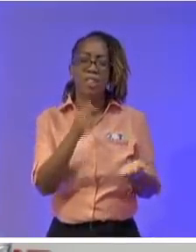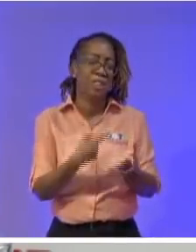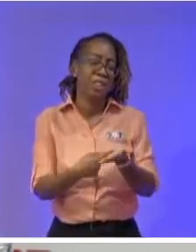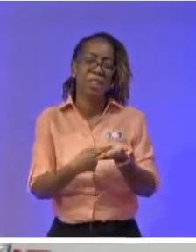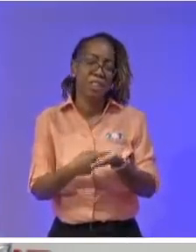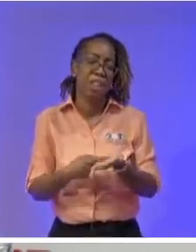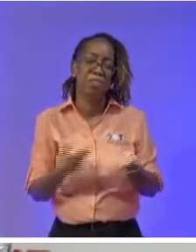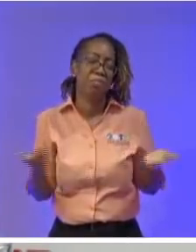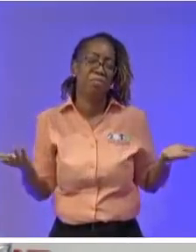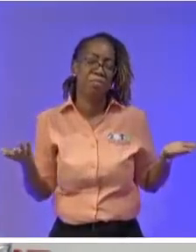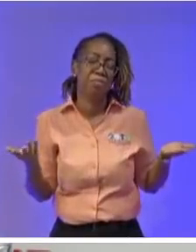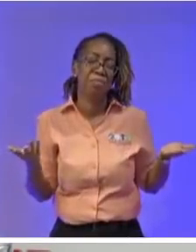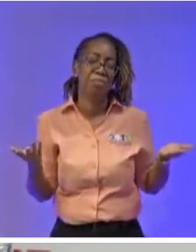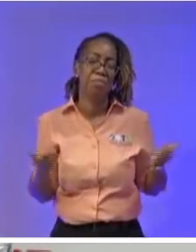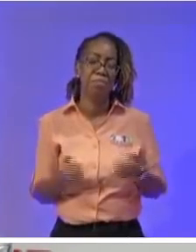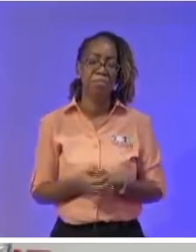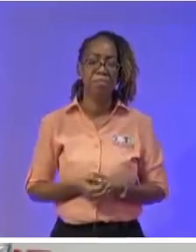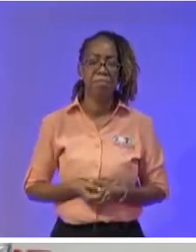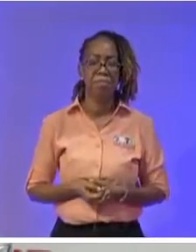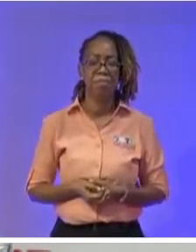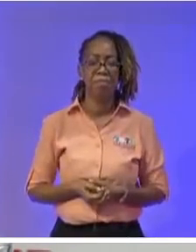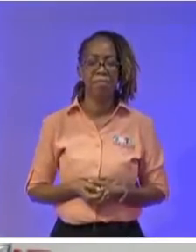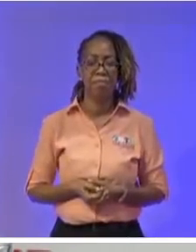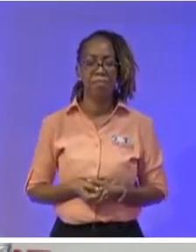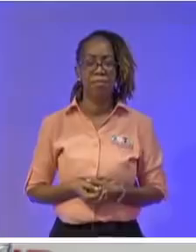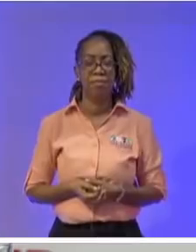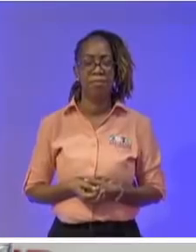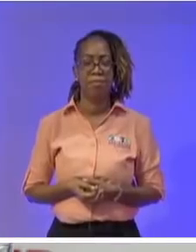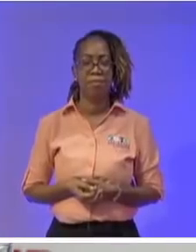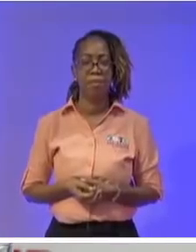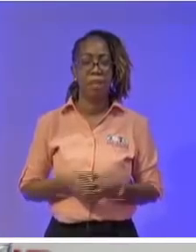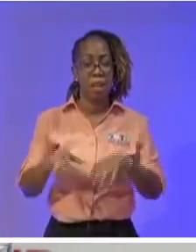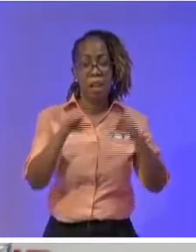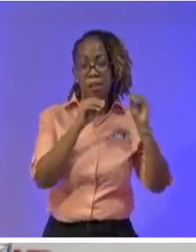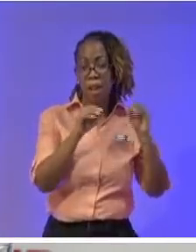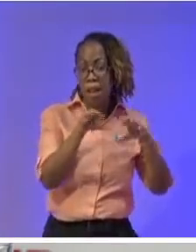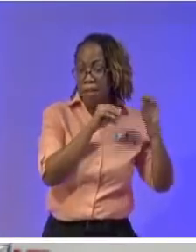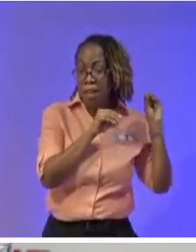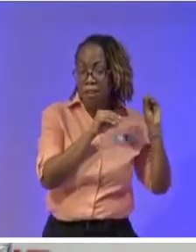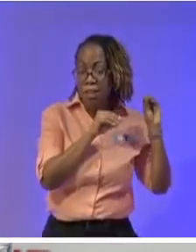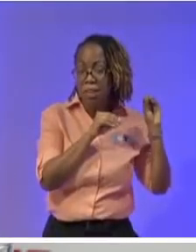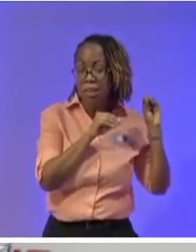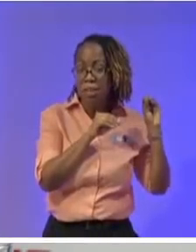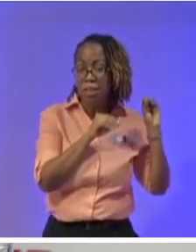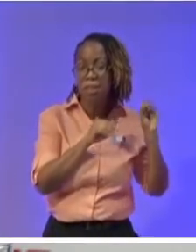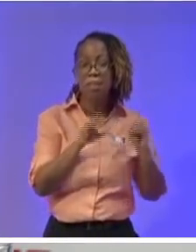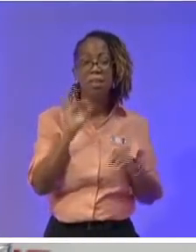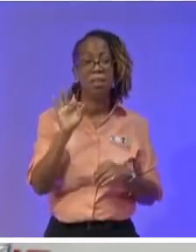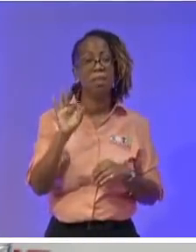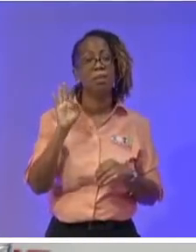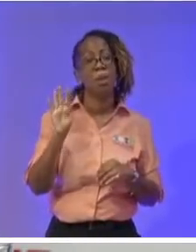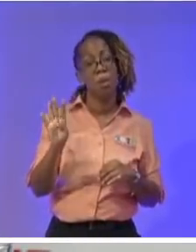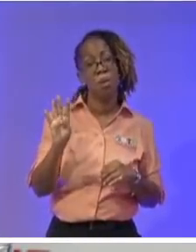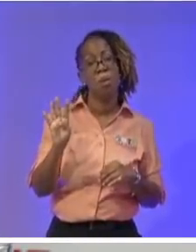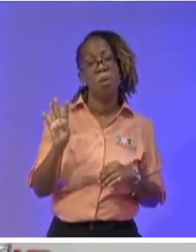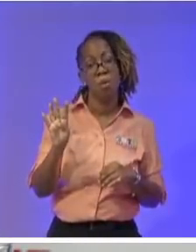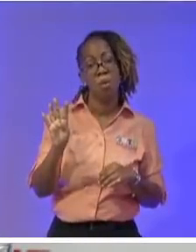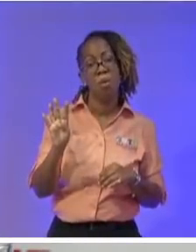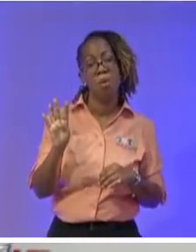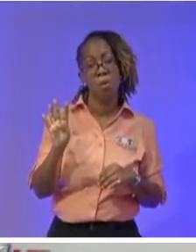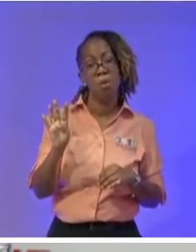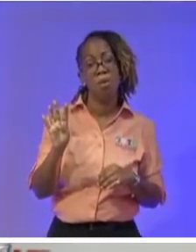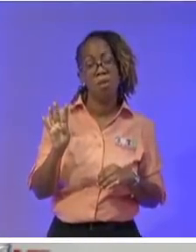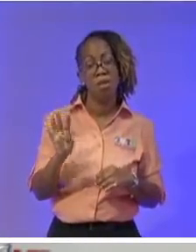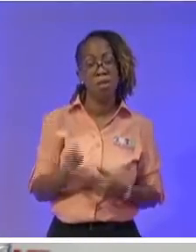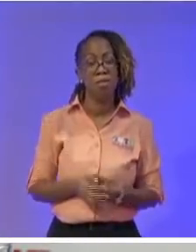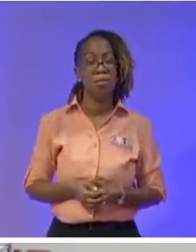came in is 94. So you had a net gain of 82 persons, and that was not, that side of the story is